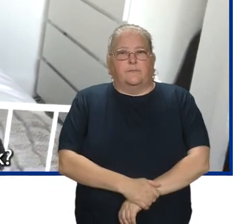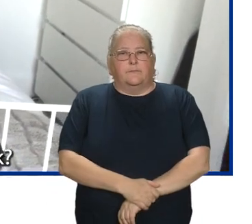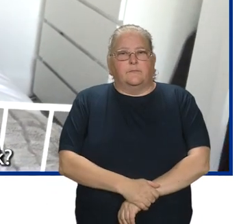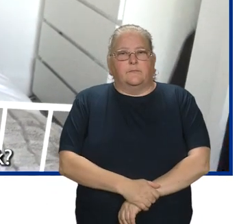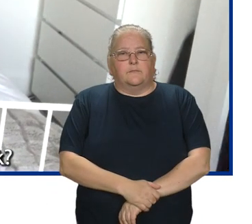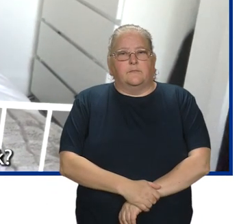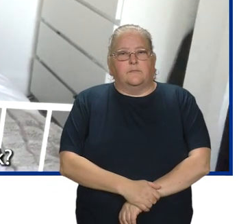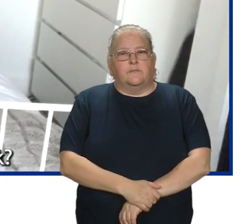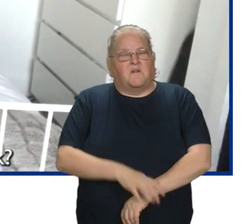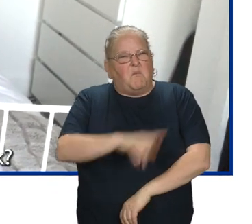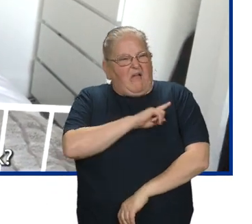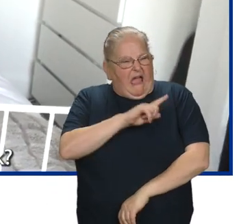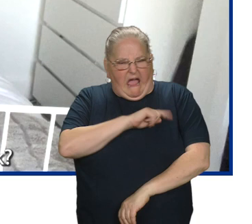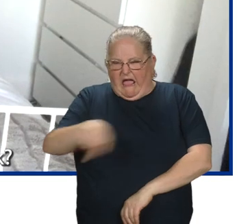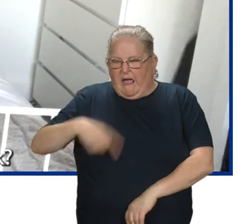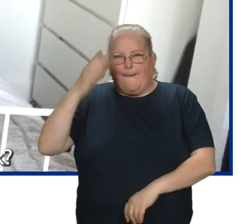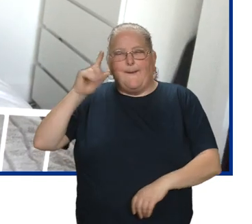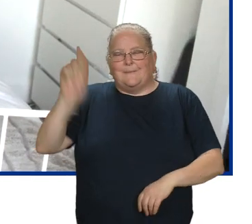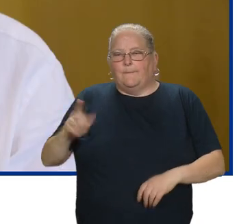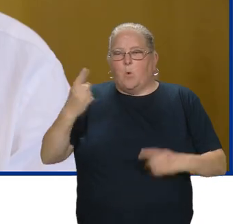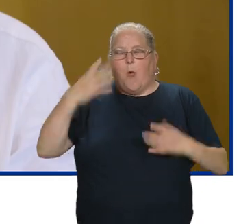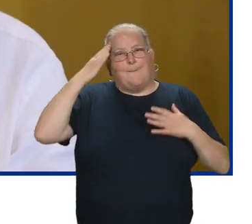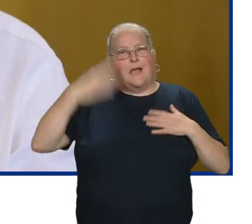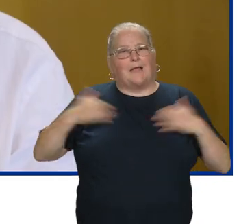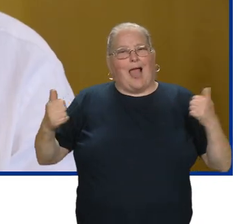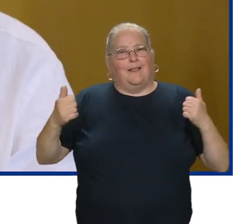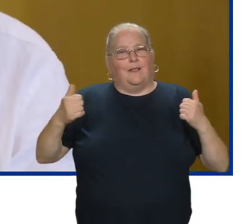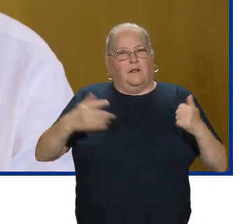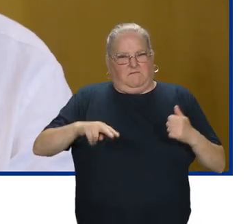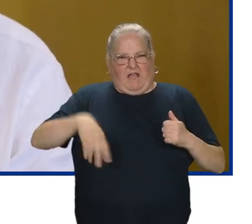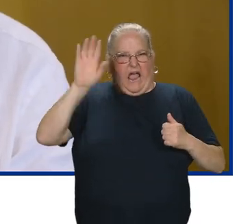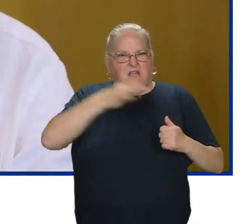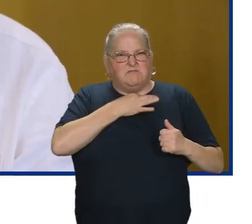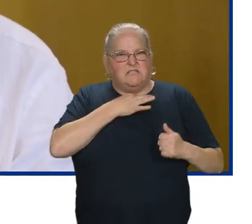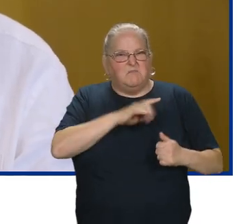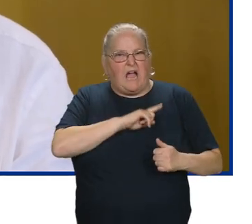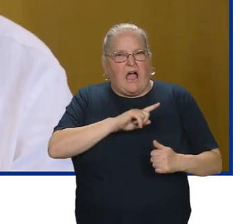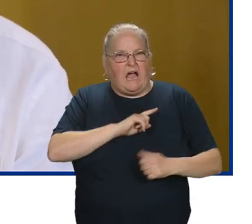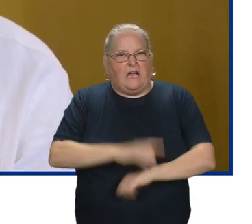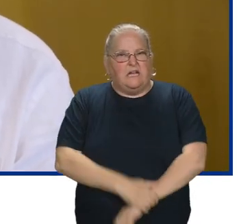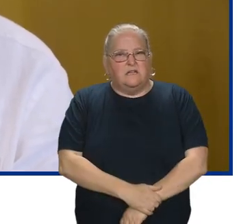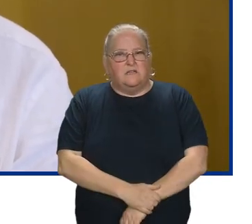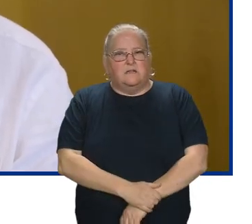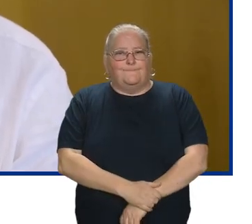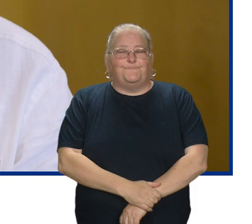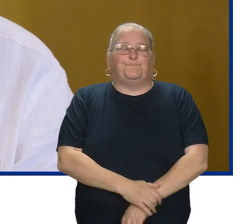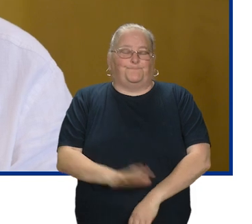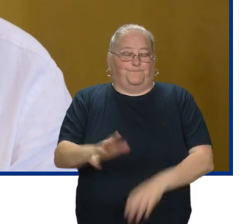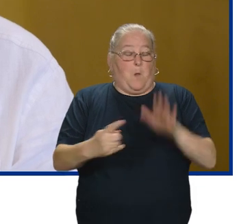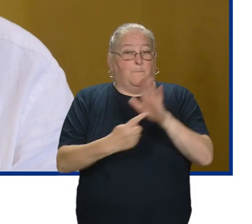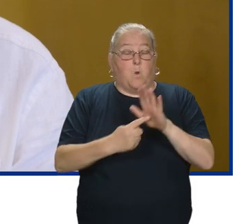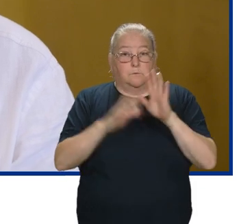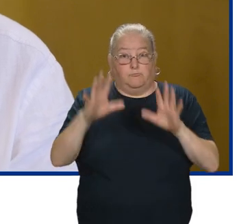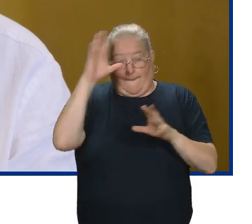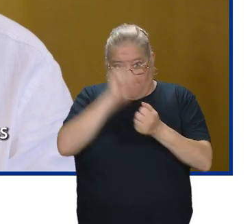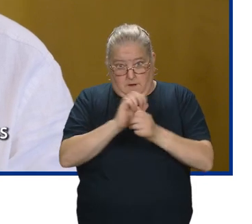why people with mental illness have this increased risk. Well, the first thing to say is that it is not the person's